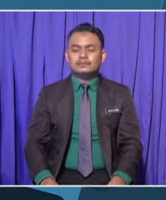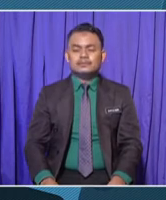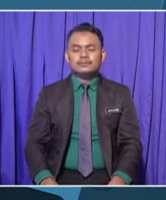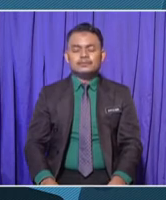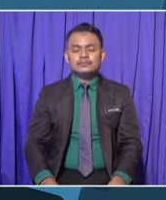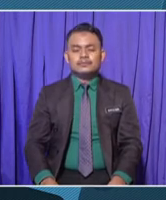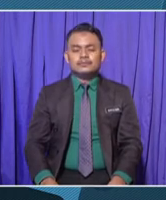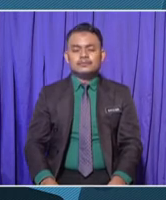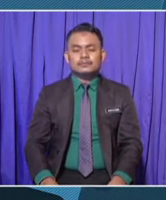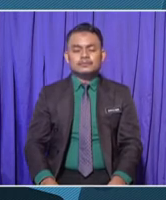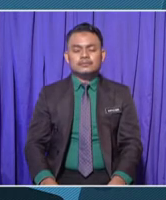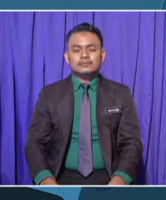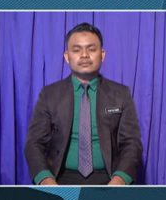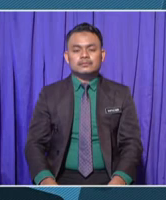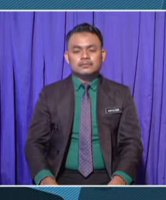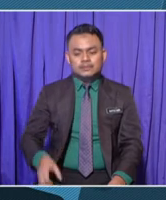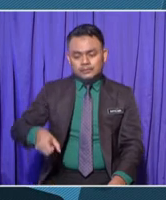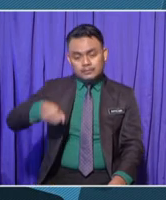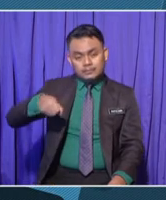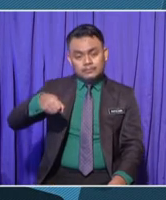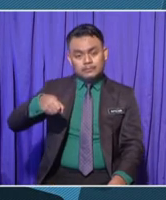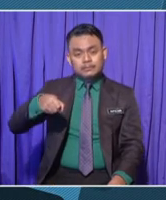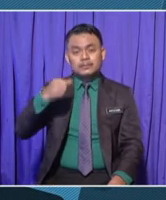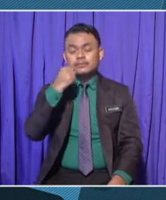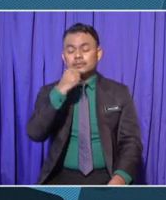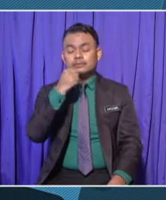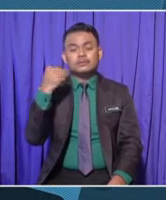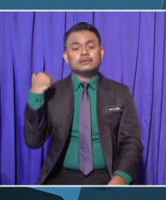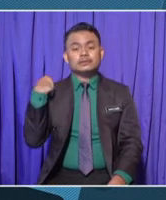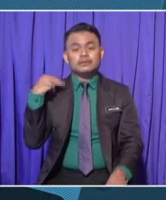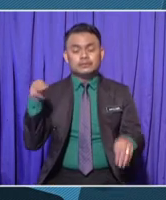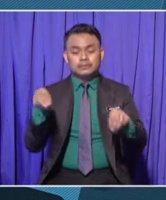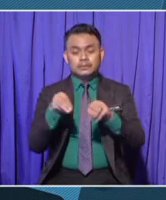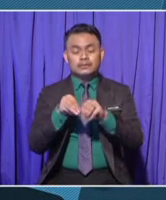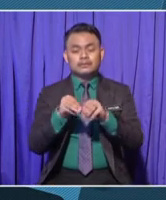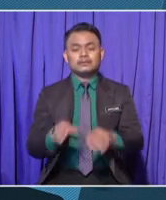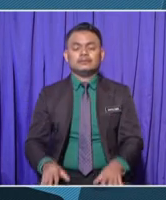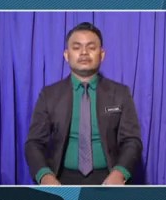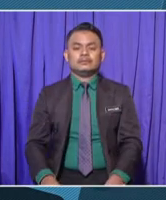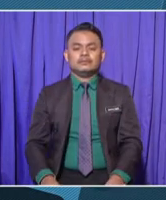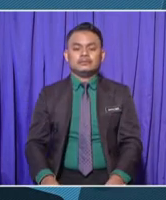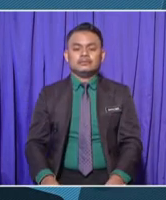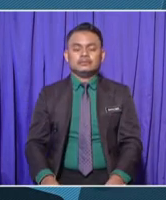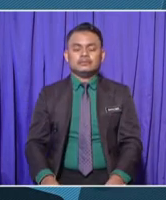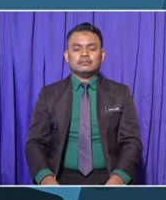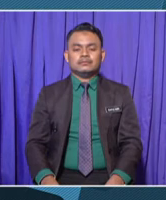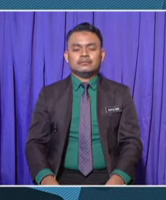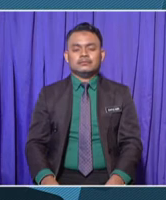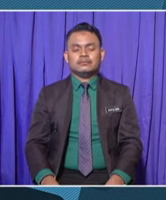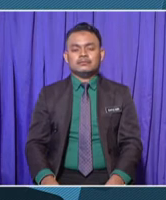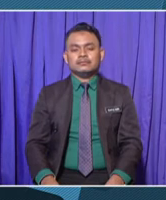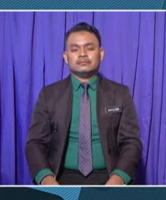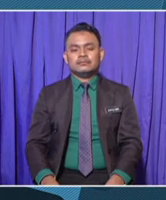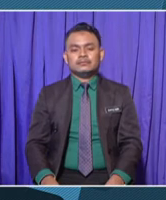The woman's handbag also has a magnet on the cover. This is